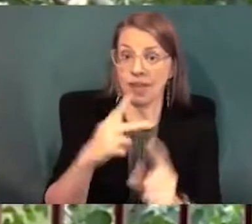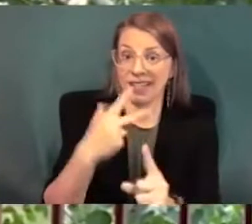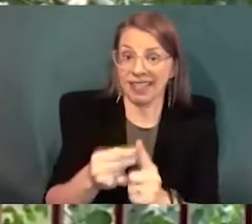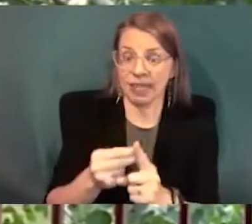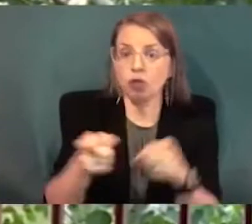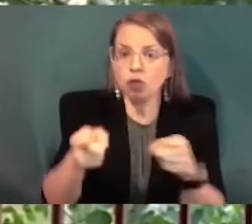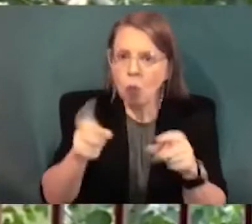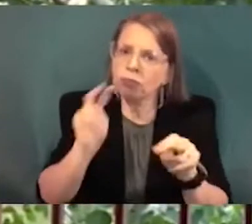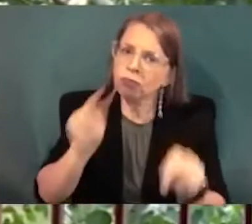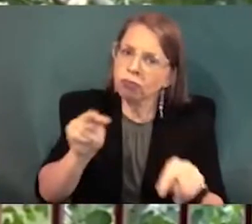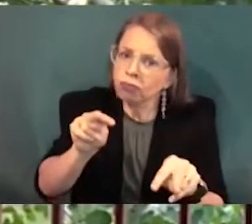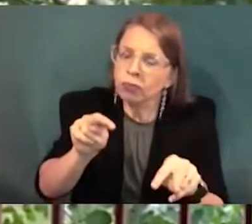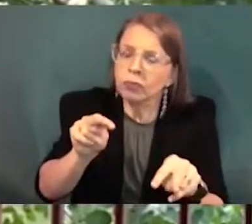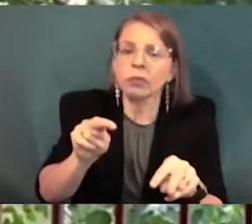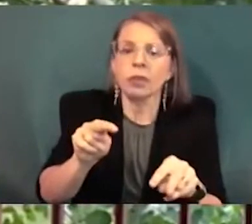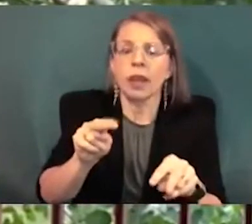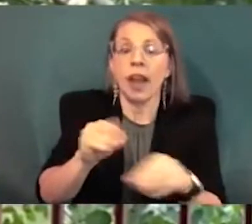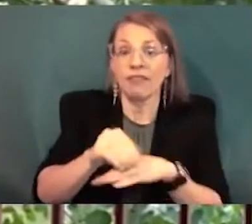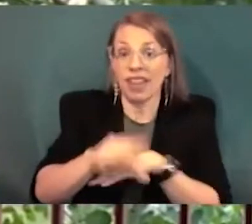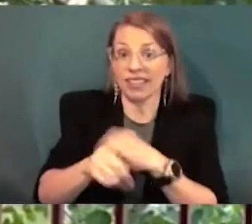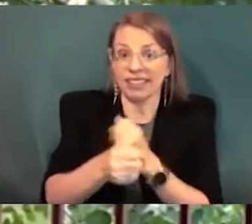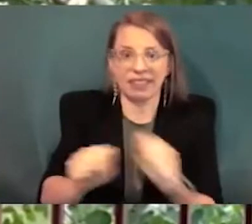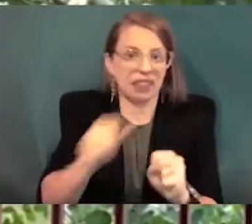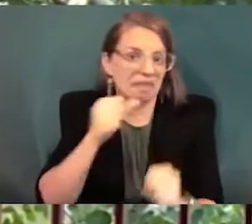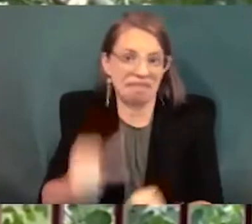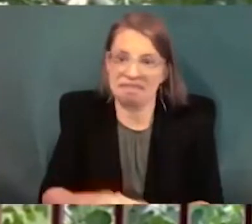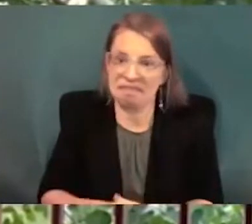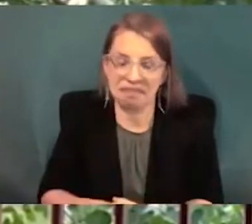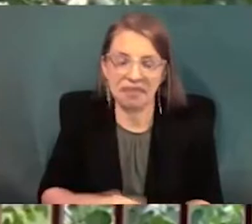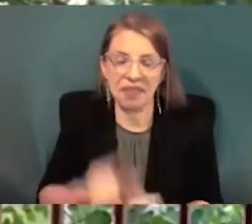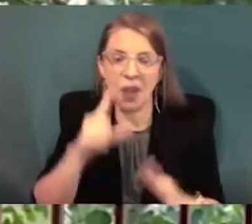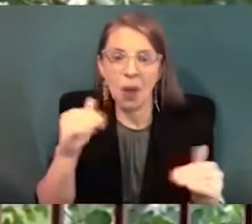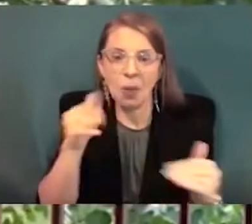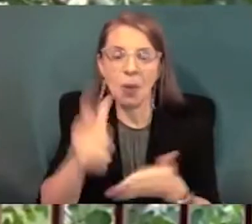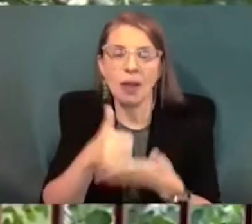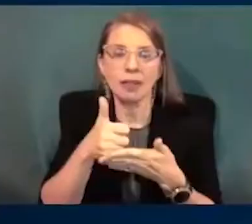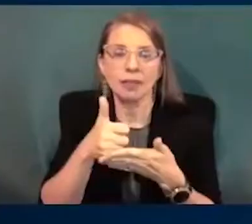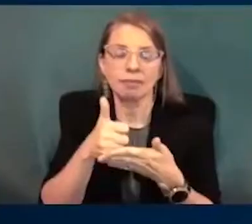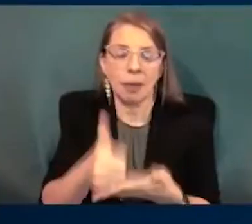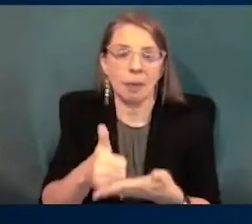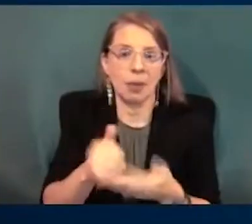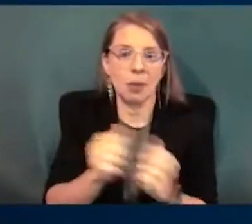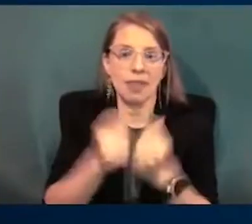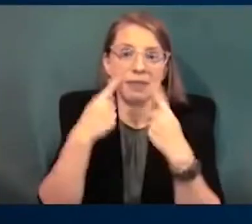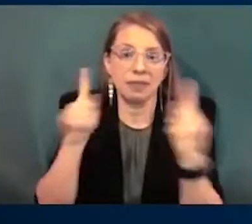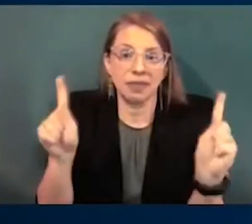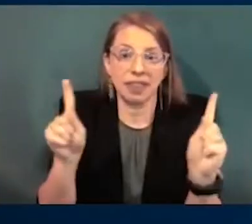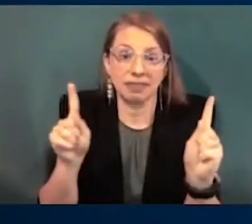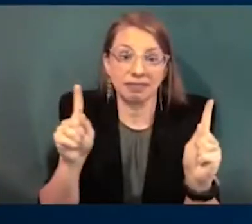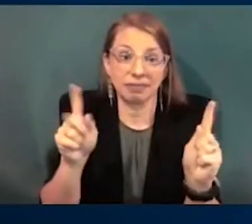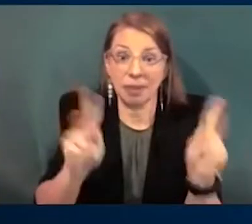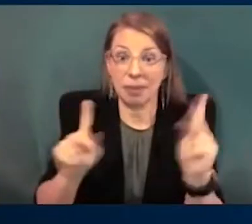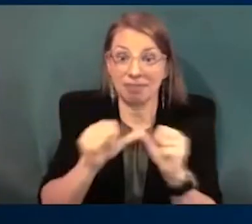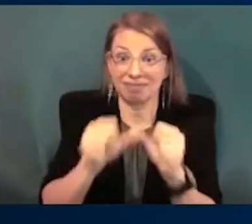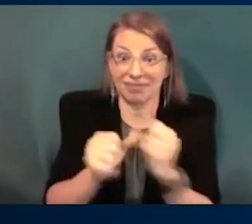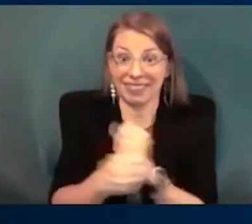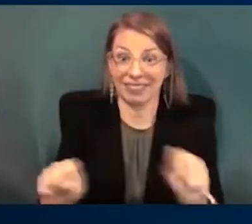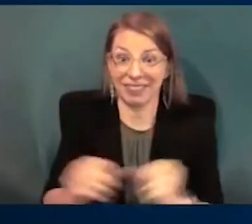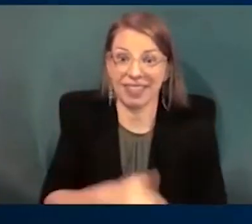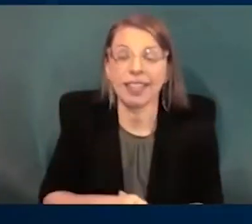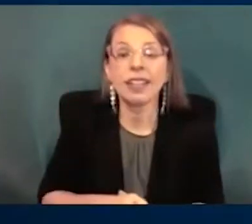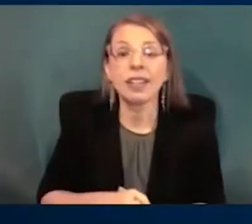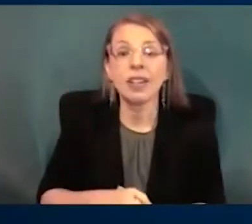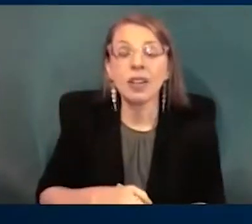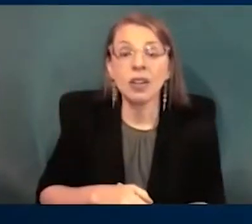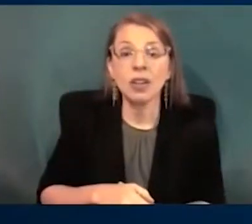not going to affect safety and will hopefully help efficacy and keep people safe. Yeah, I think that's right. Let's see if there's any other reporter questions